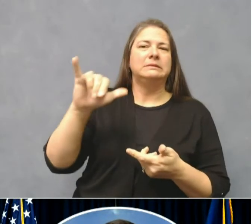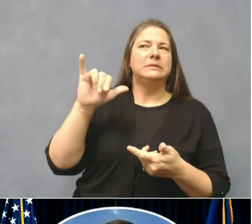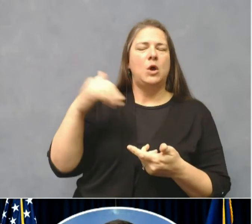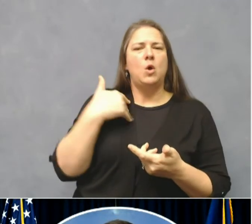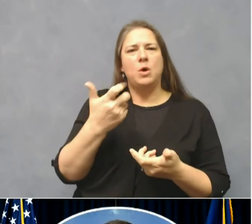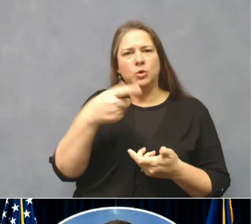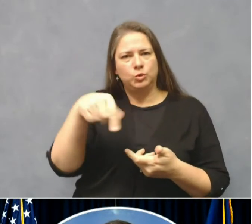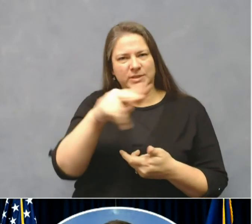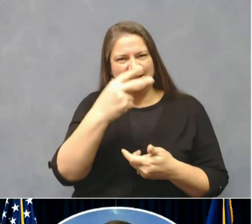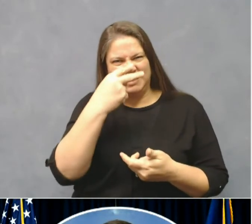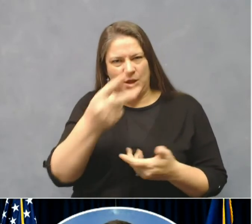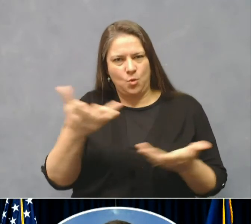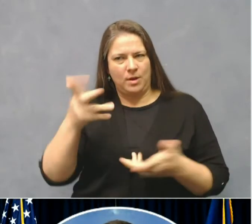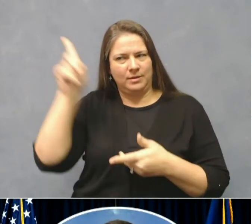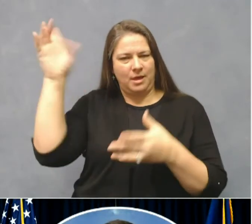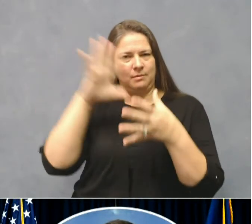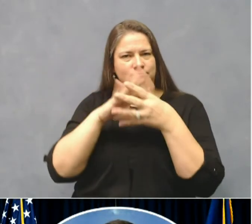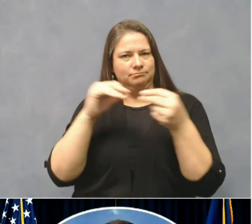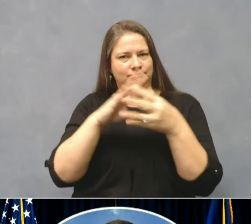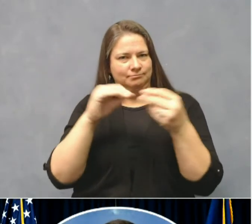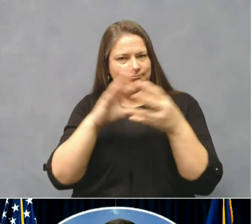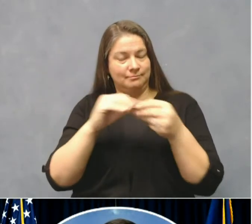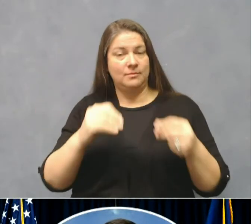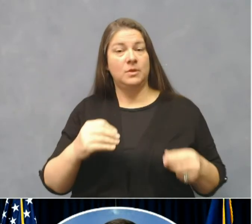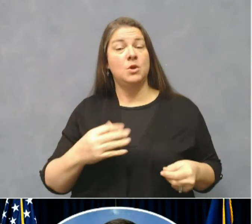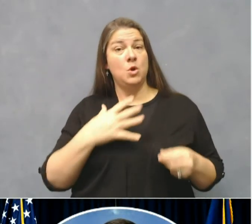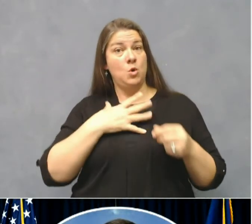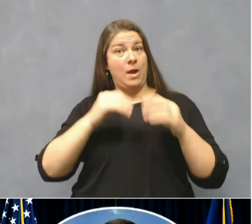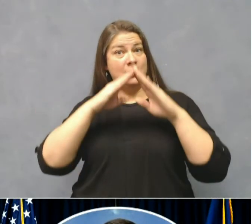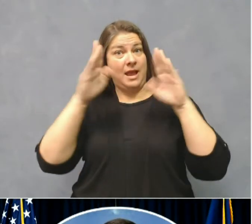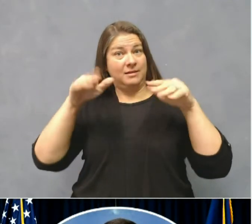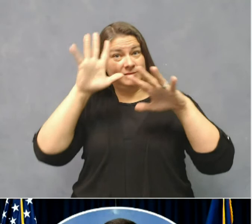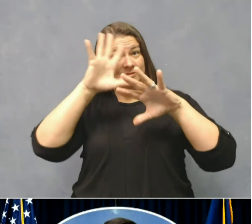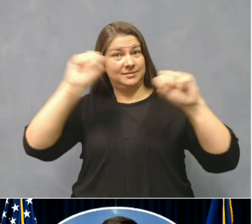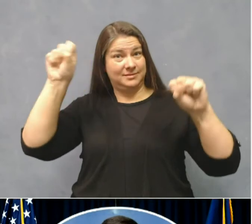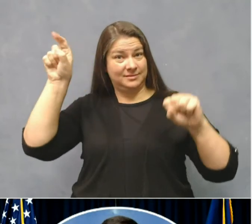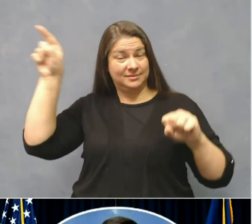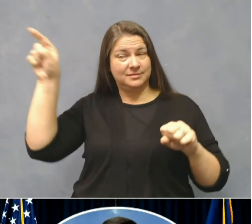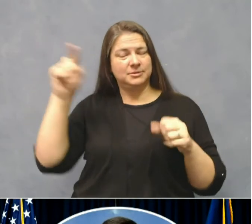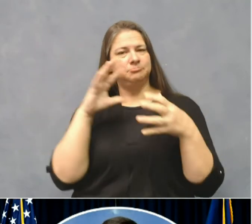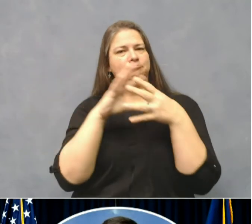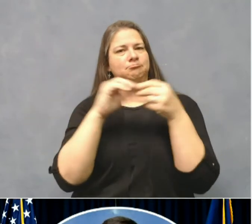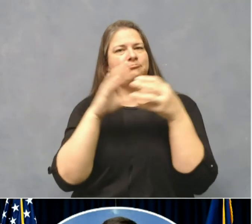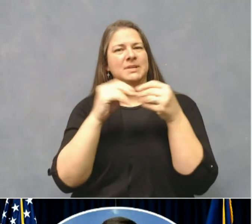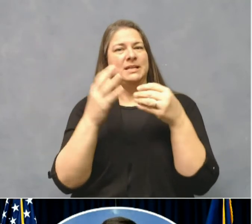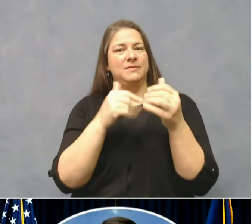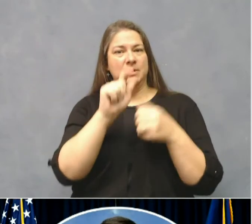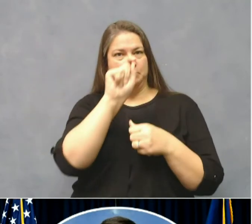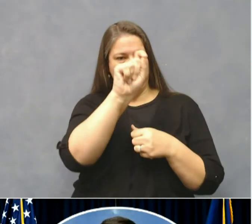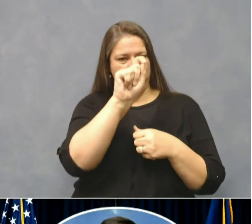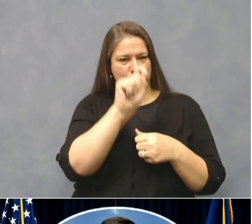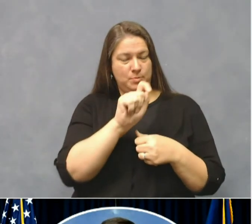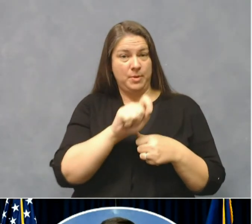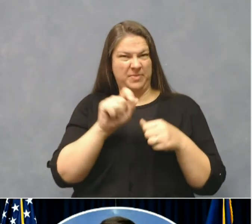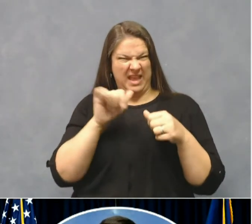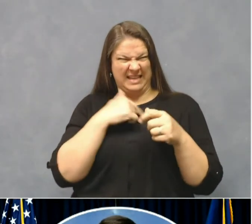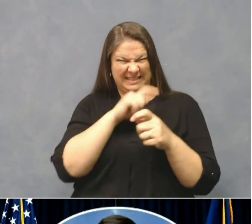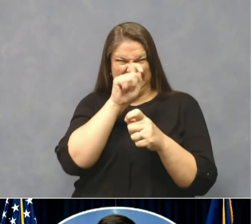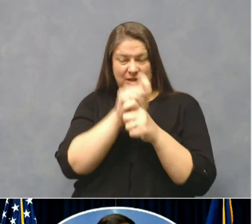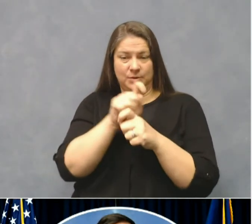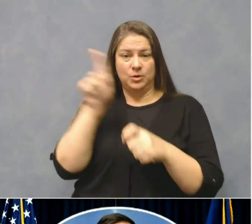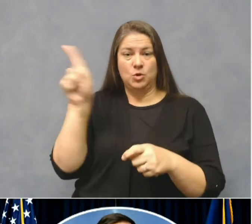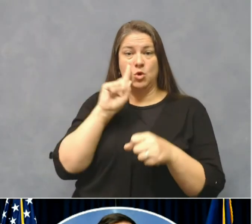The White House said, and this is a quote, even though it's in bullets, the COVID risk to